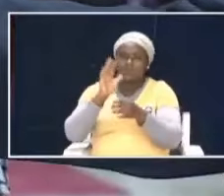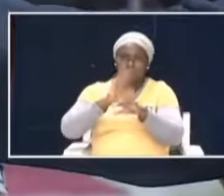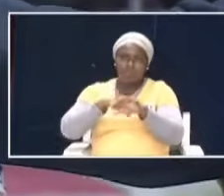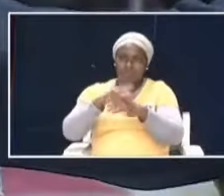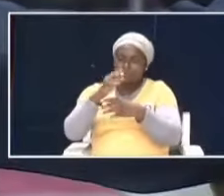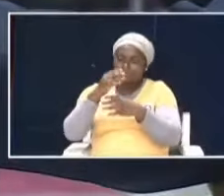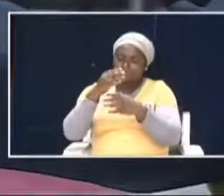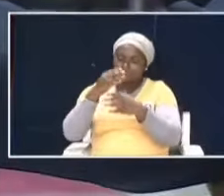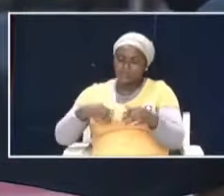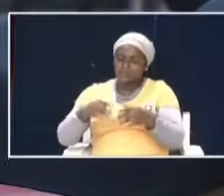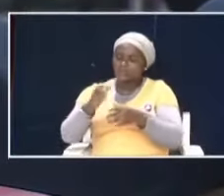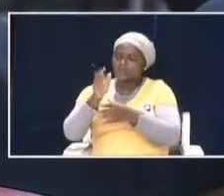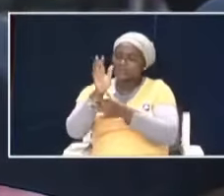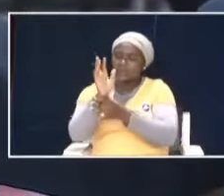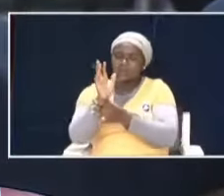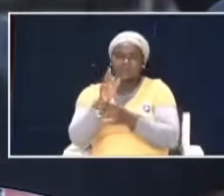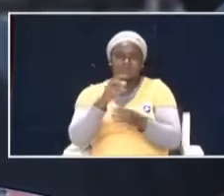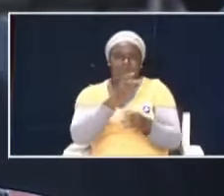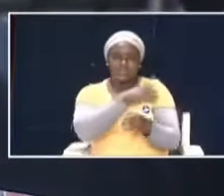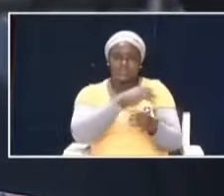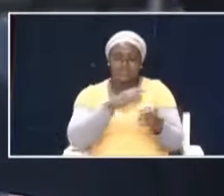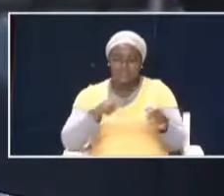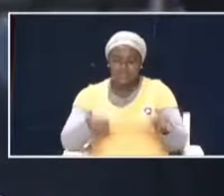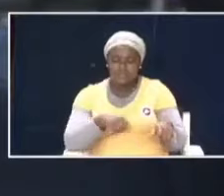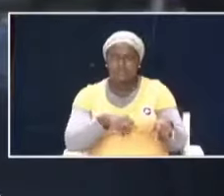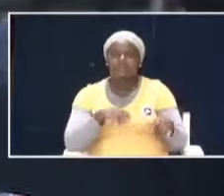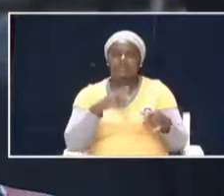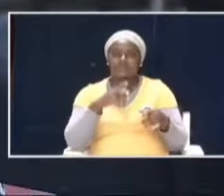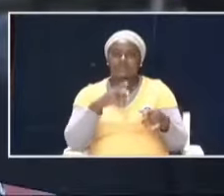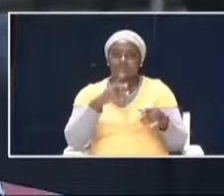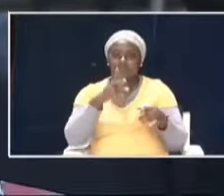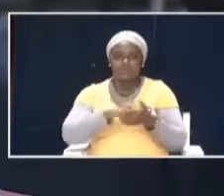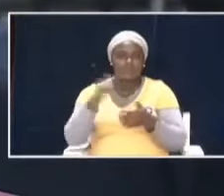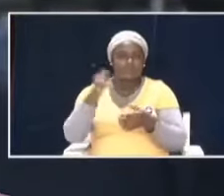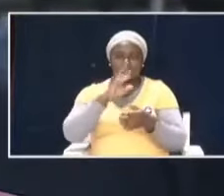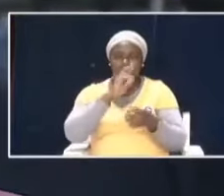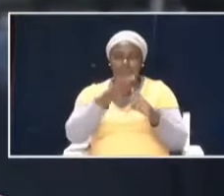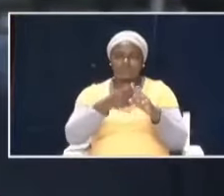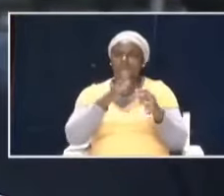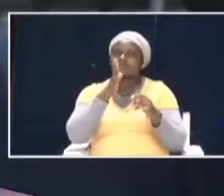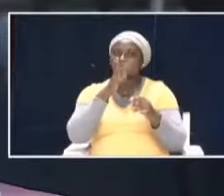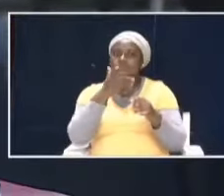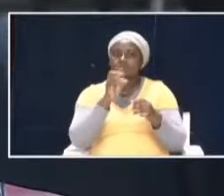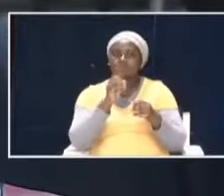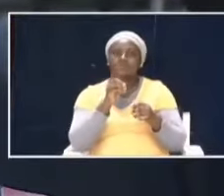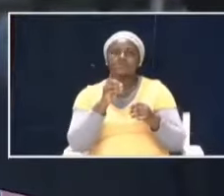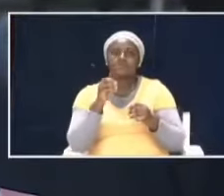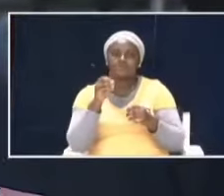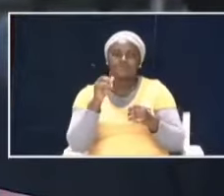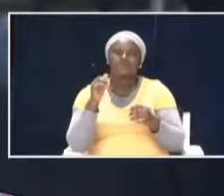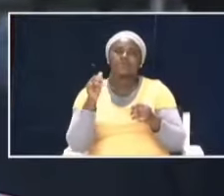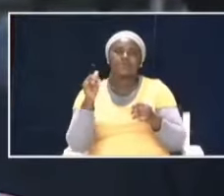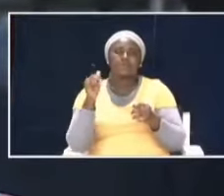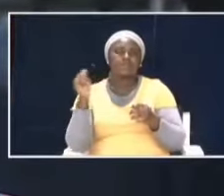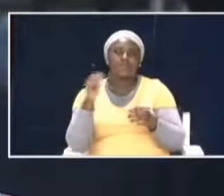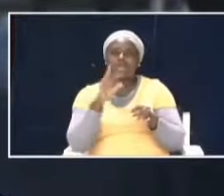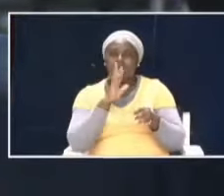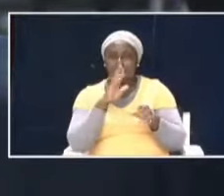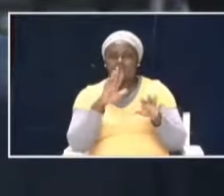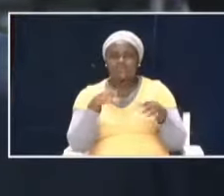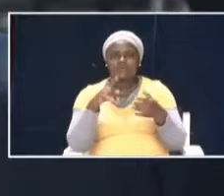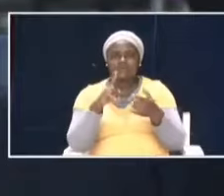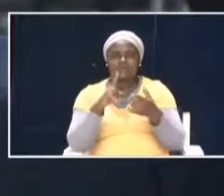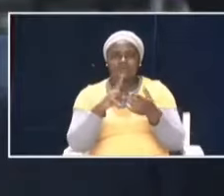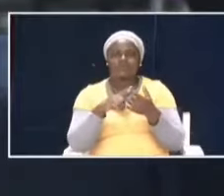said they were from Mommy Gio. They were brought by the then mother in the Lord, area Mommy